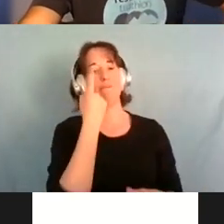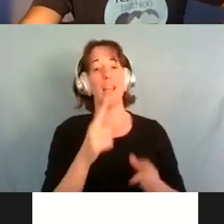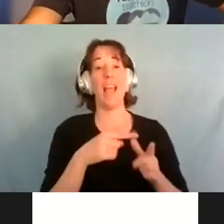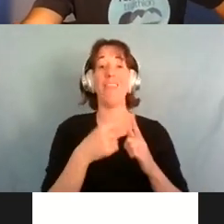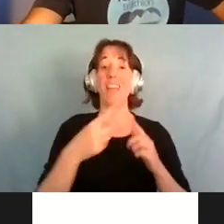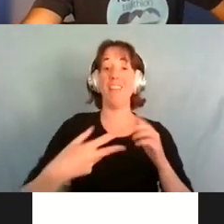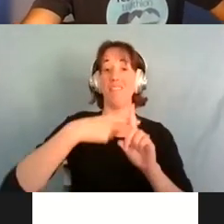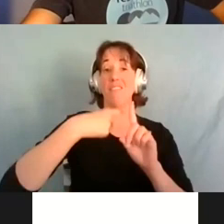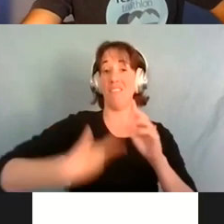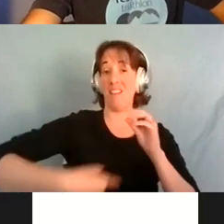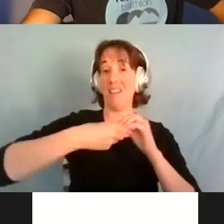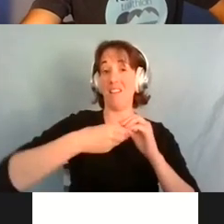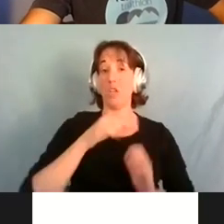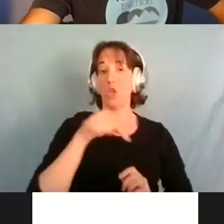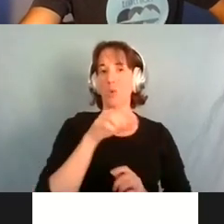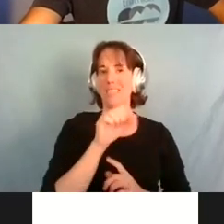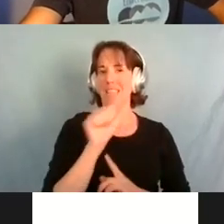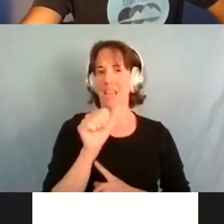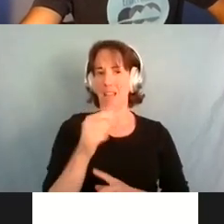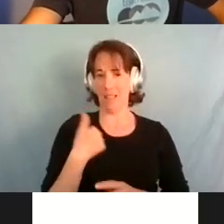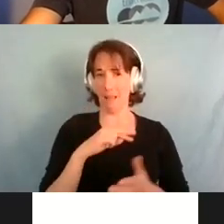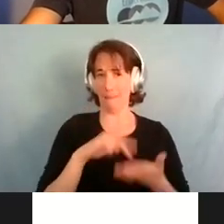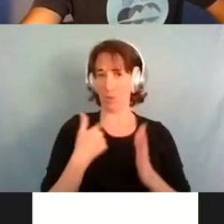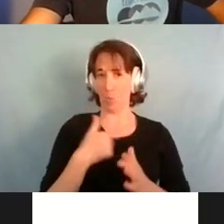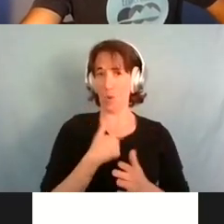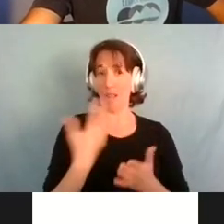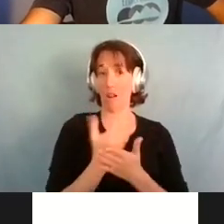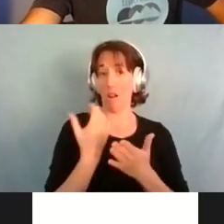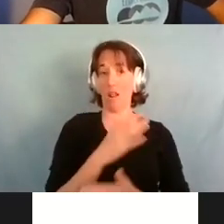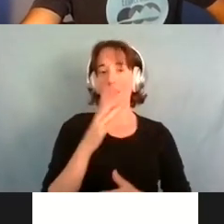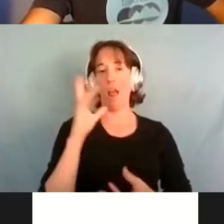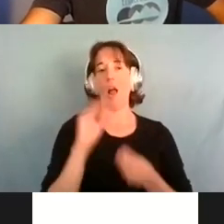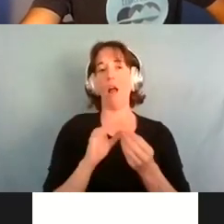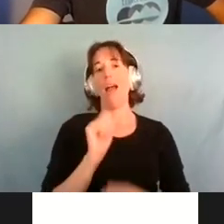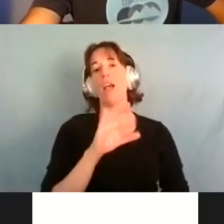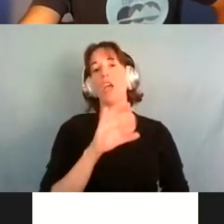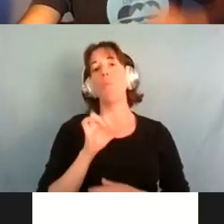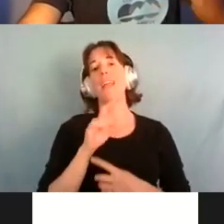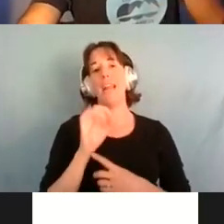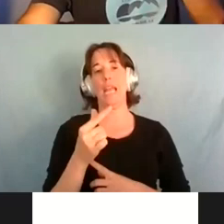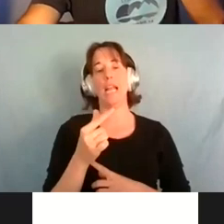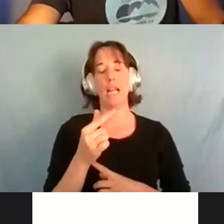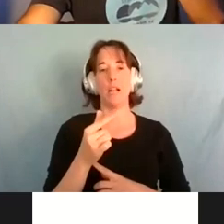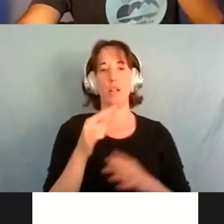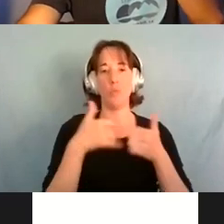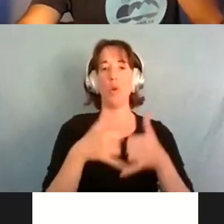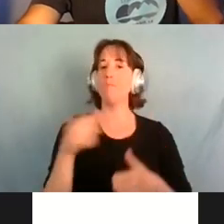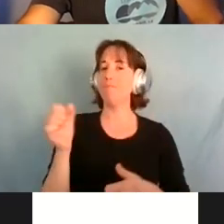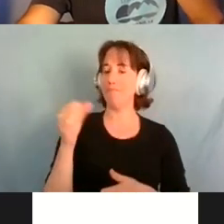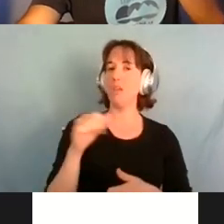saying we're accumulating our reward, right? Exactly. Yeah. So the QSA outside of the parentheses is just